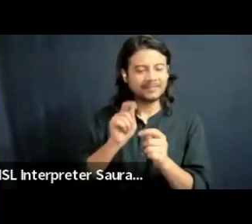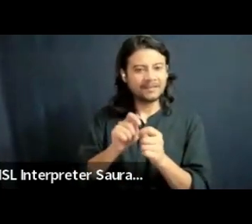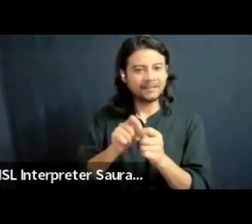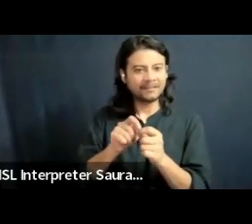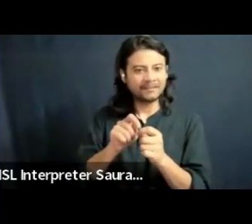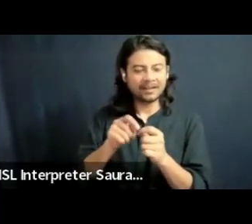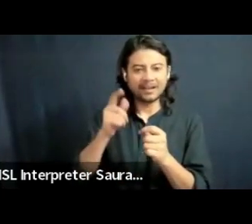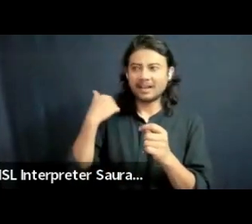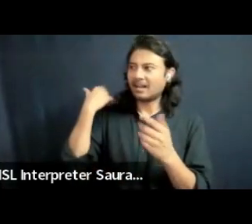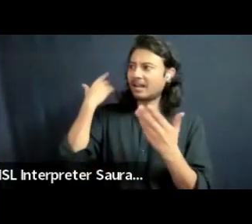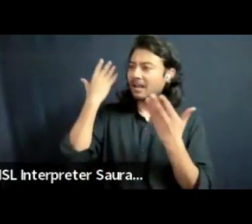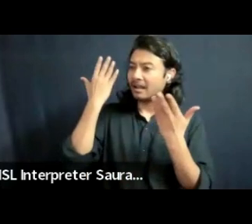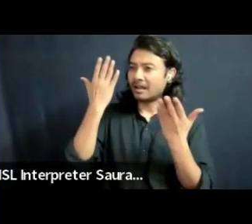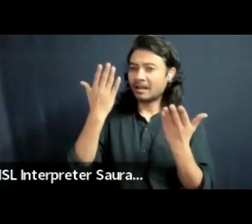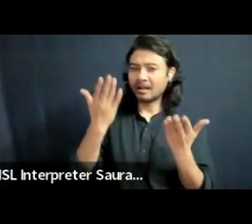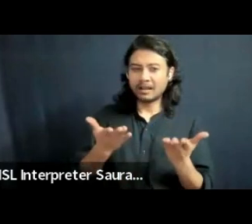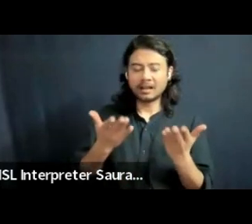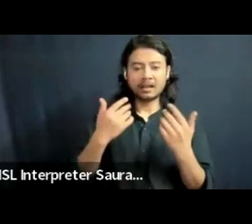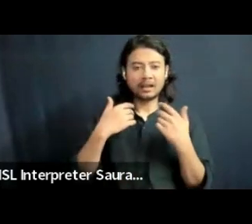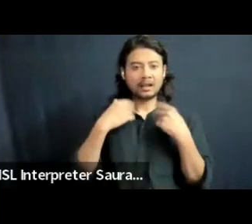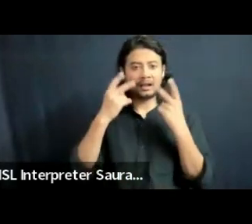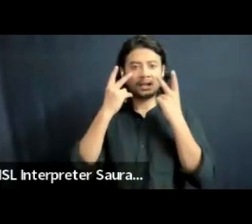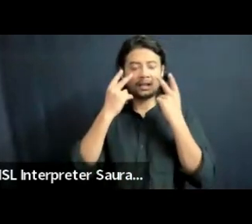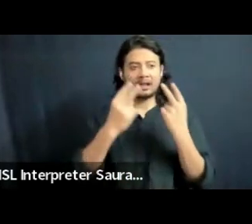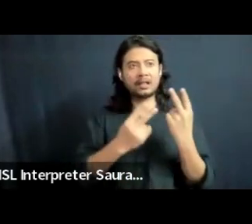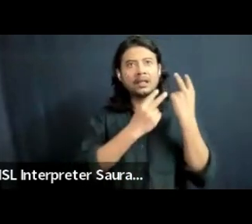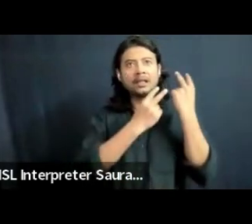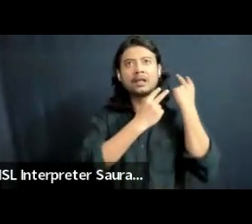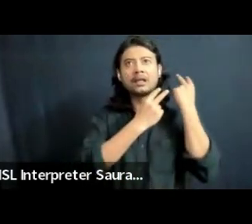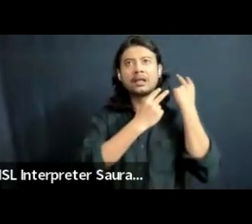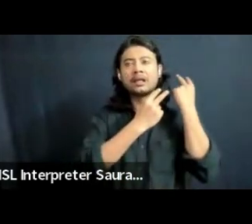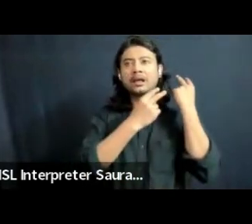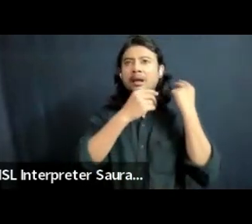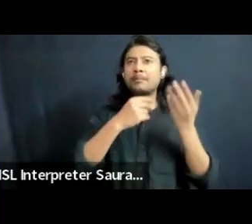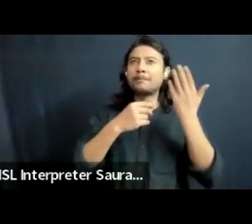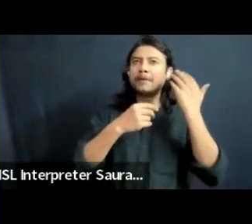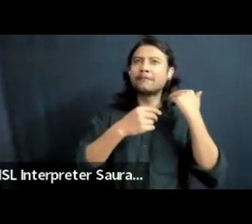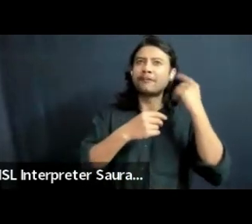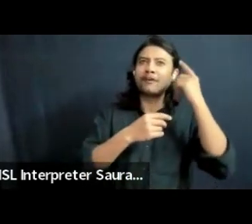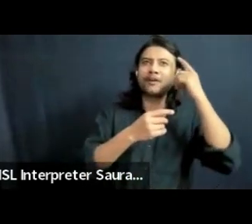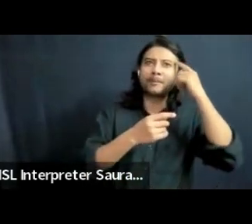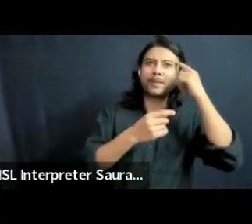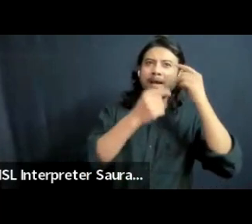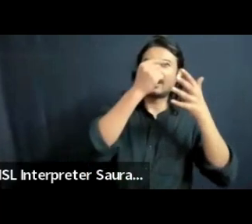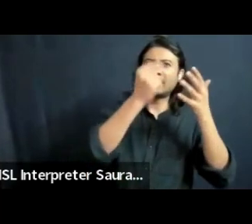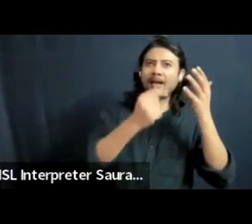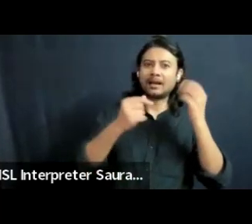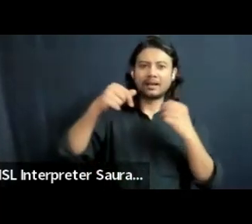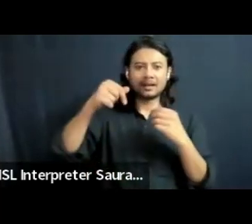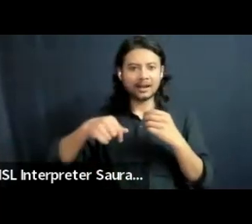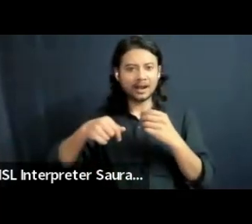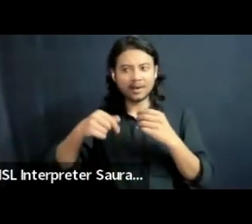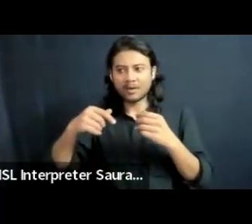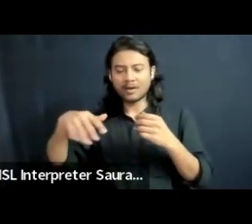thinking, in my own thinking, from the day I started and today. And I want to take you through that change